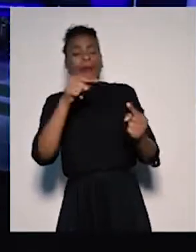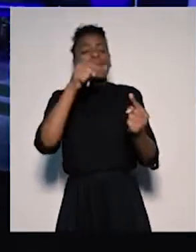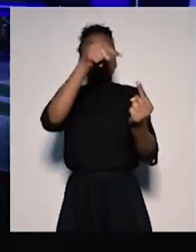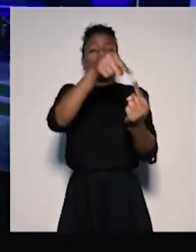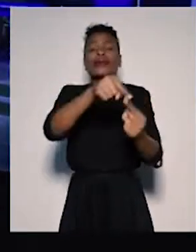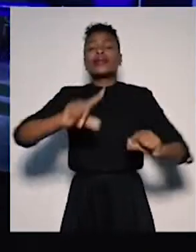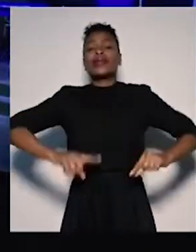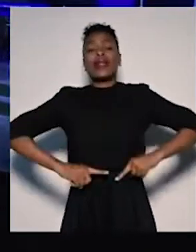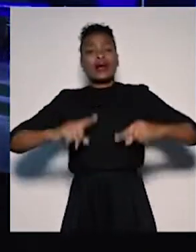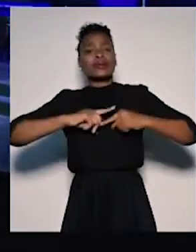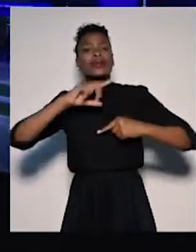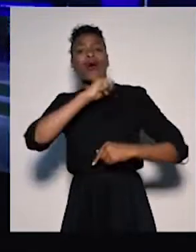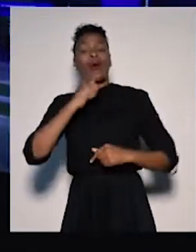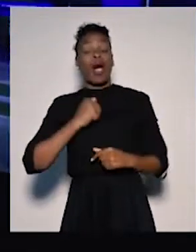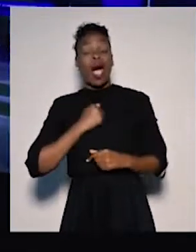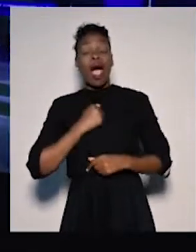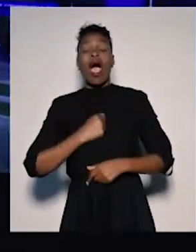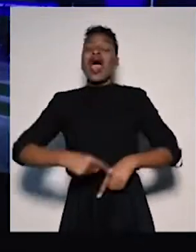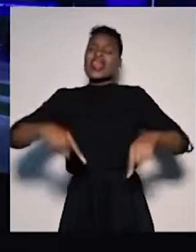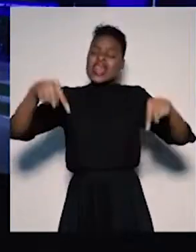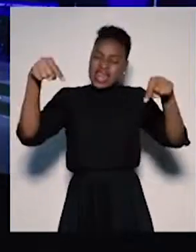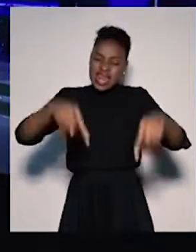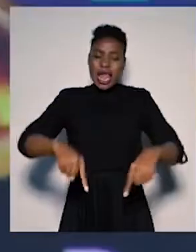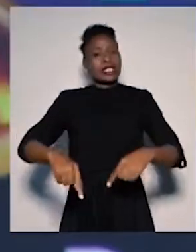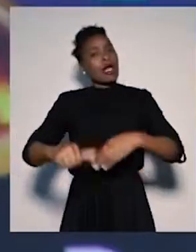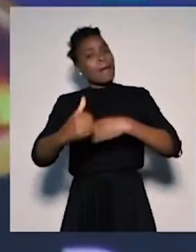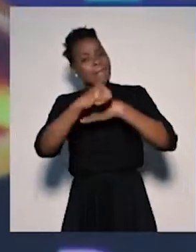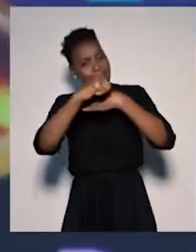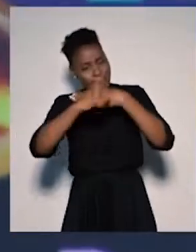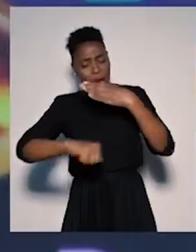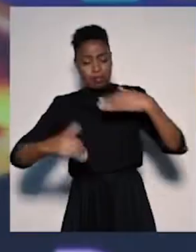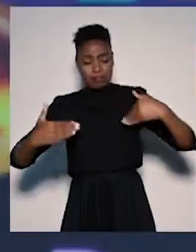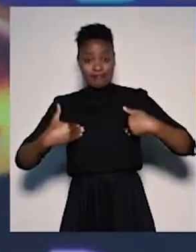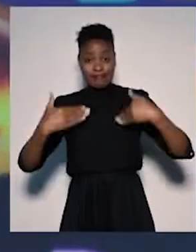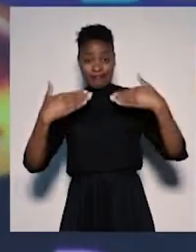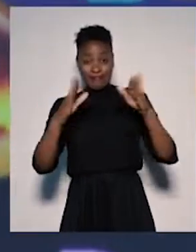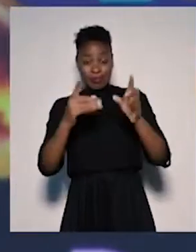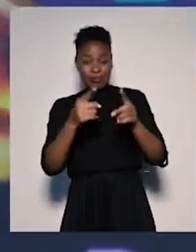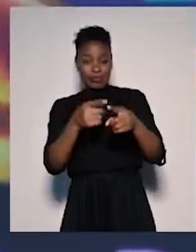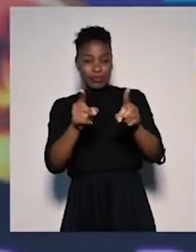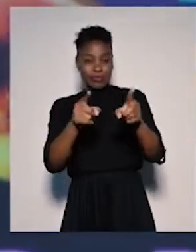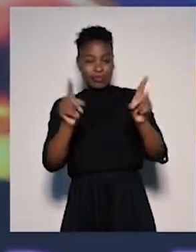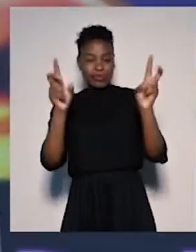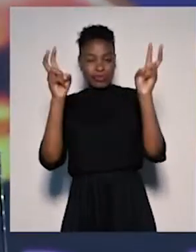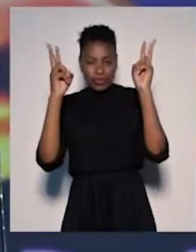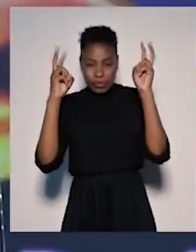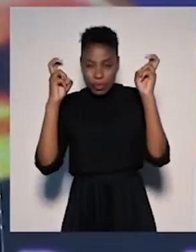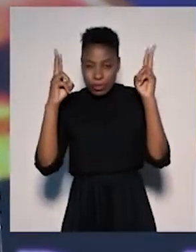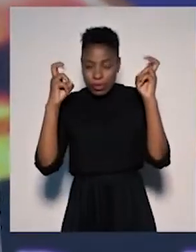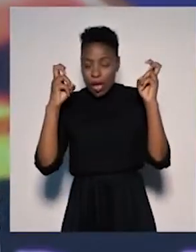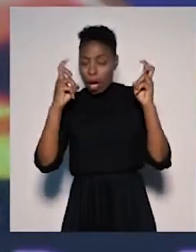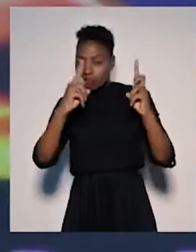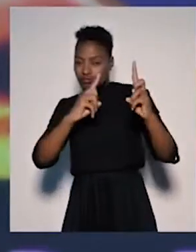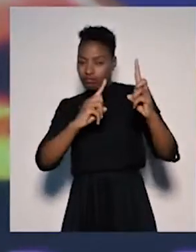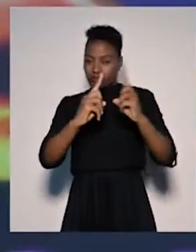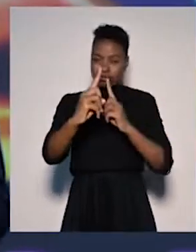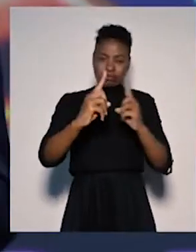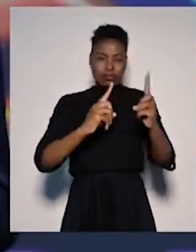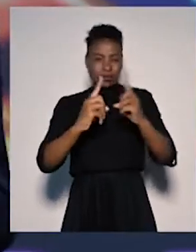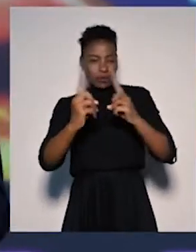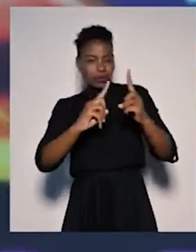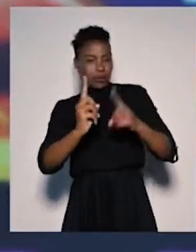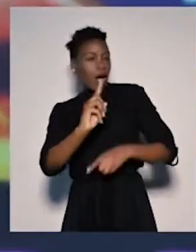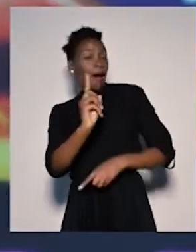lives. This month, we want to start a different theme, but that talks to what we've been talking about the